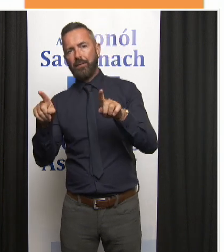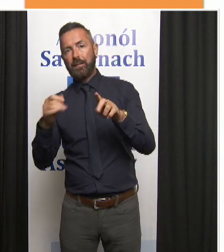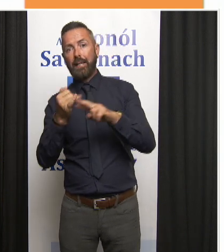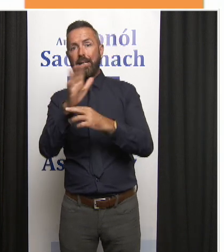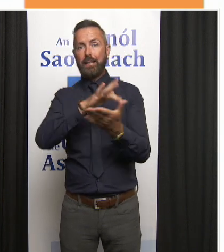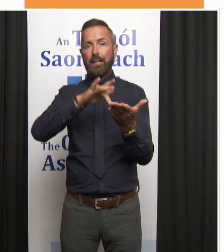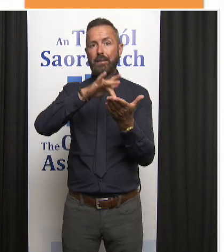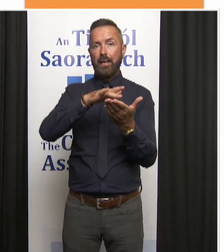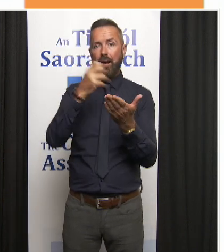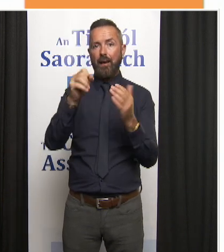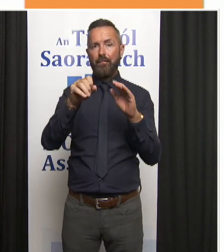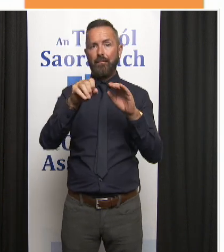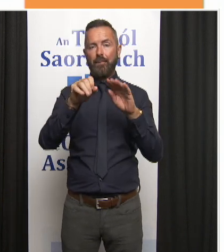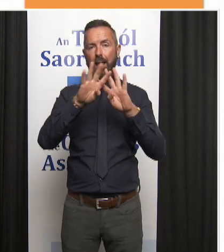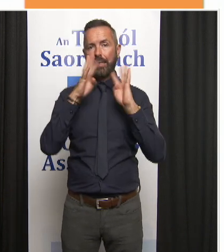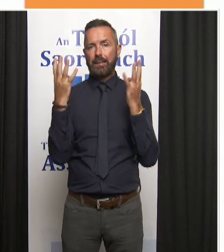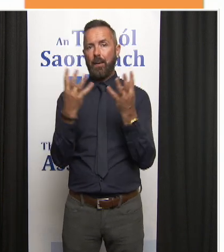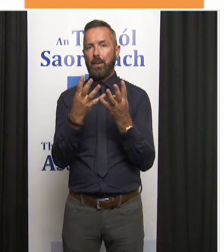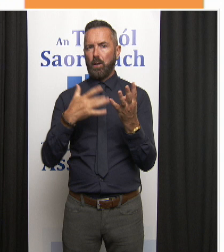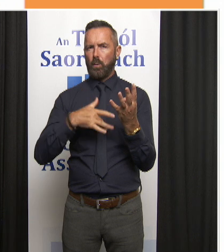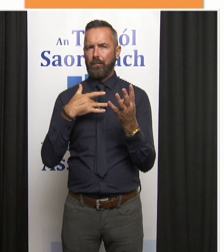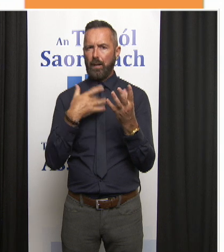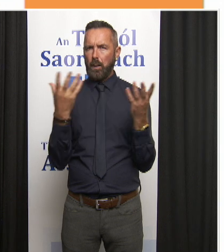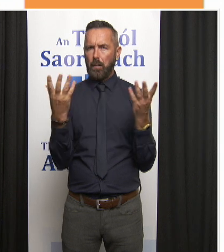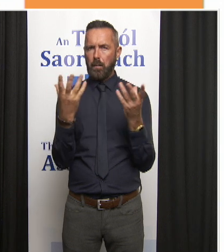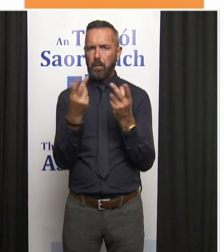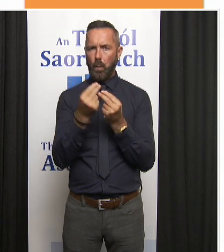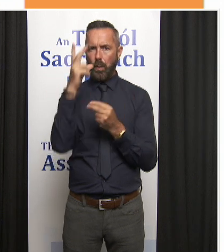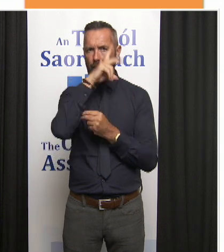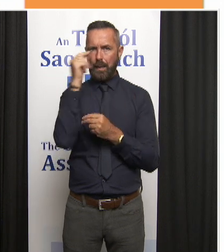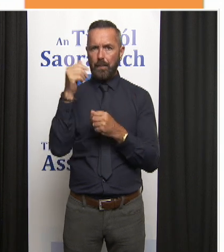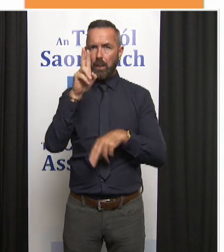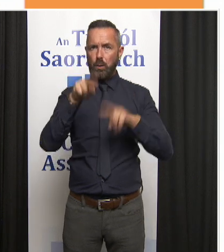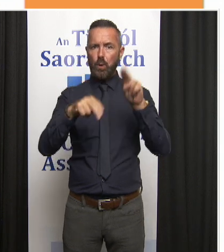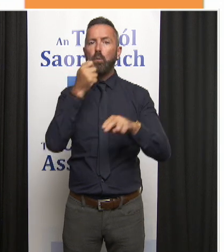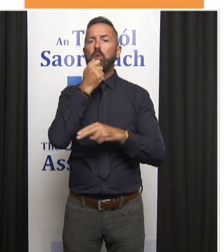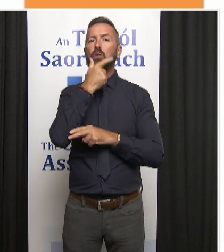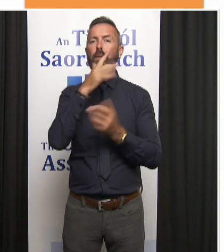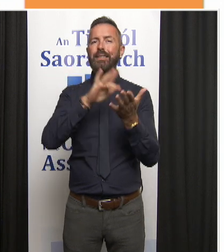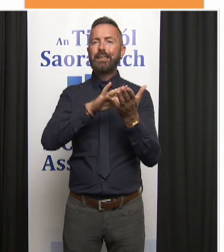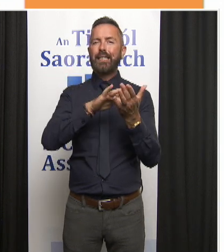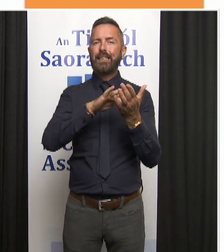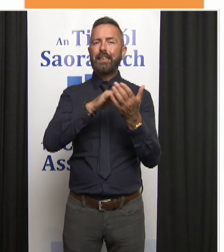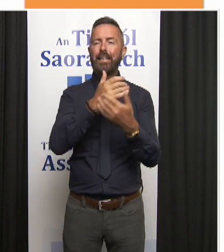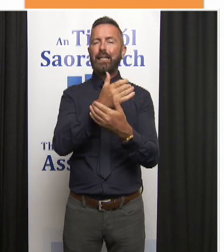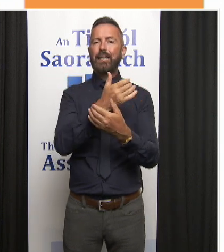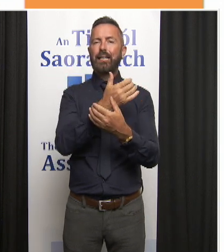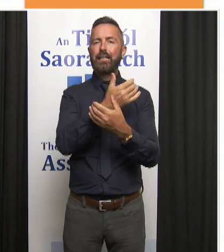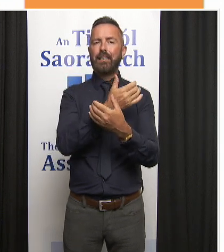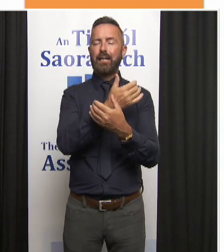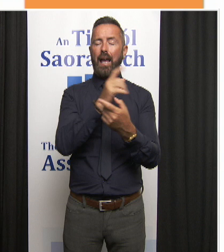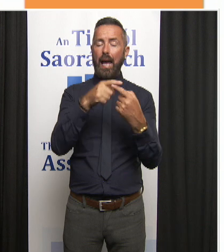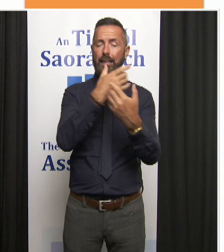centre where we have the assemblies, we felt in both examples that the new Dublin City County and City Assembly should